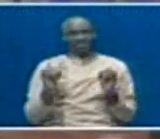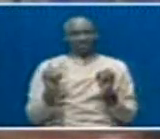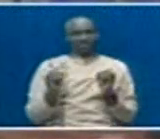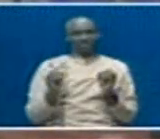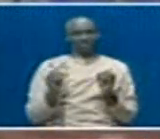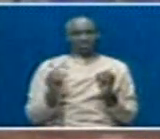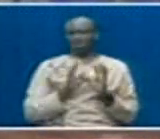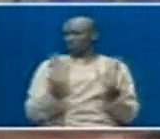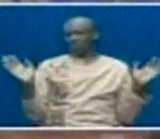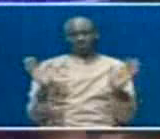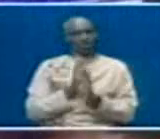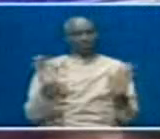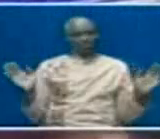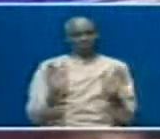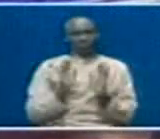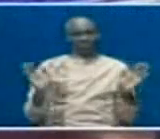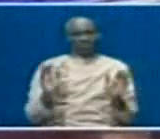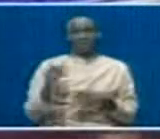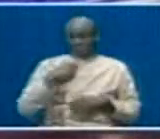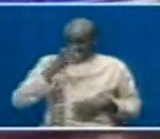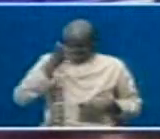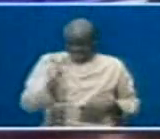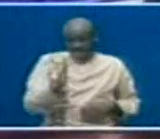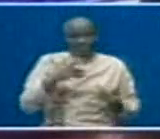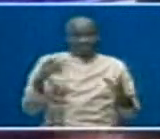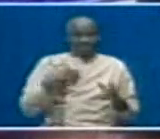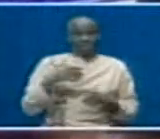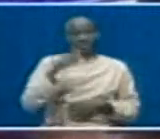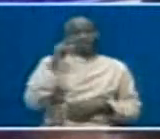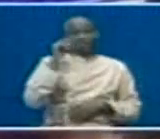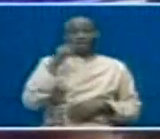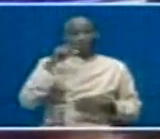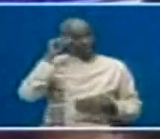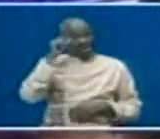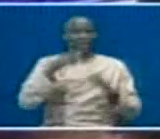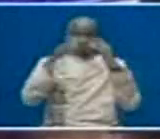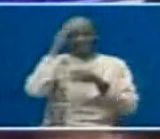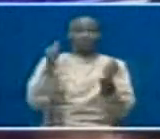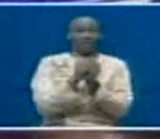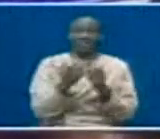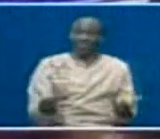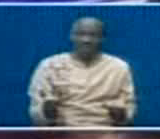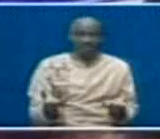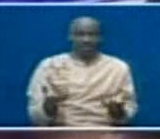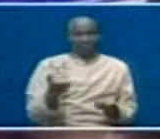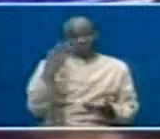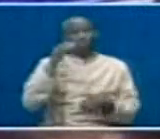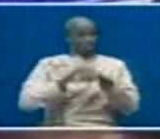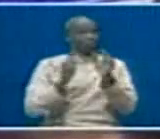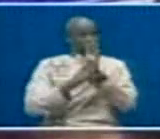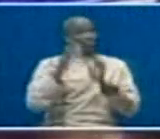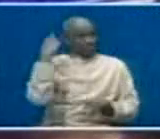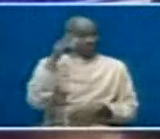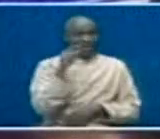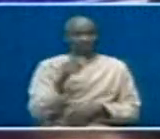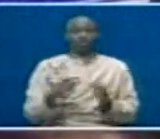should do a tag team. No. Maybe we should do an act. I've just been here. We were there at Pawnee University together. Kilifi County. Yeah. And that was a great show. Smoking. That was a